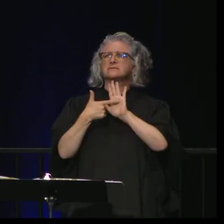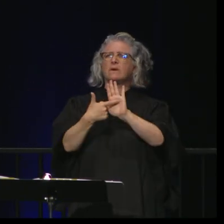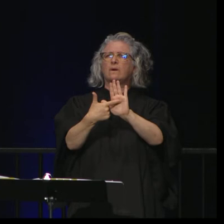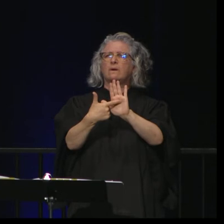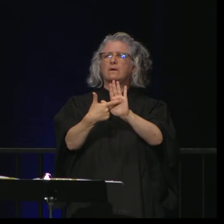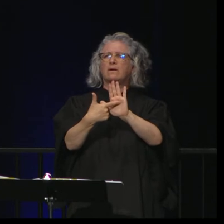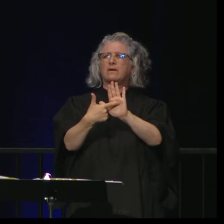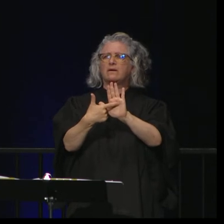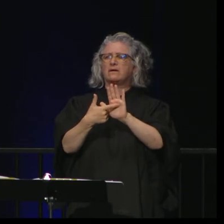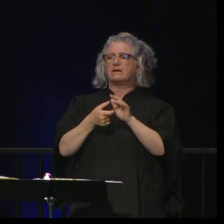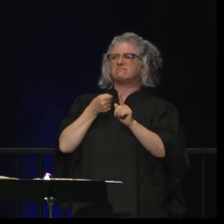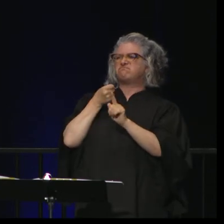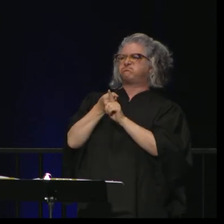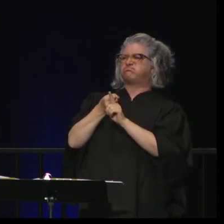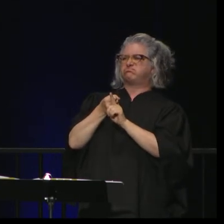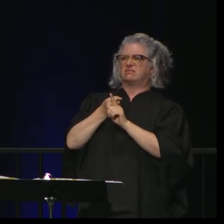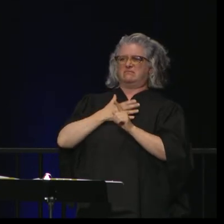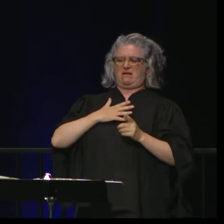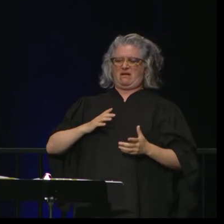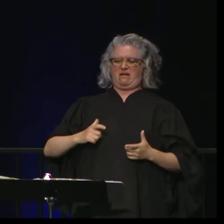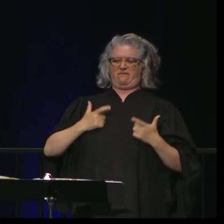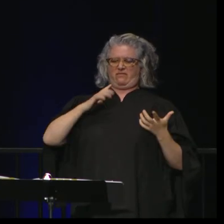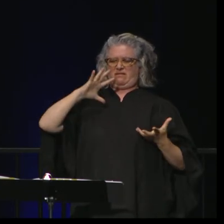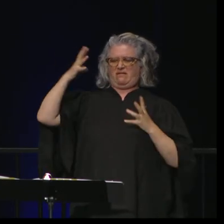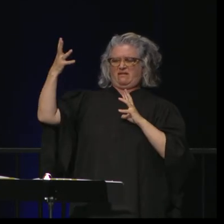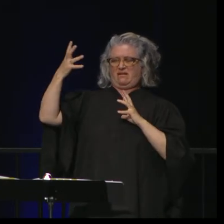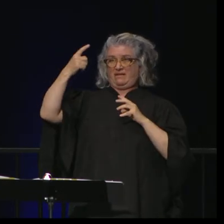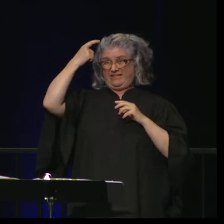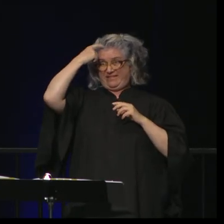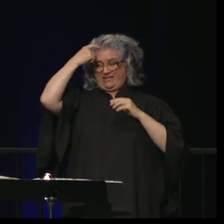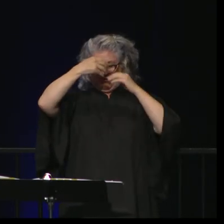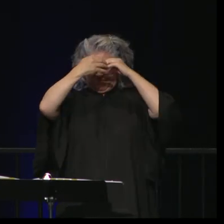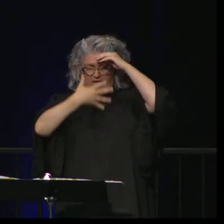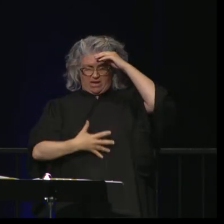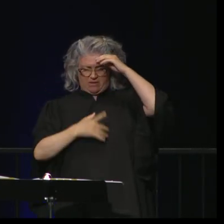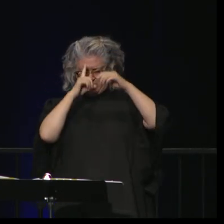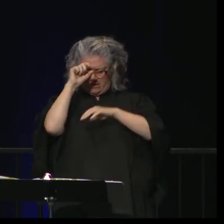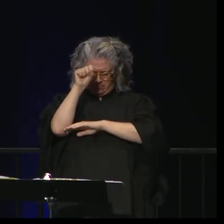chance, my head is bloody but unbowed.